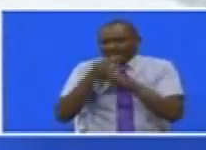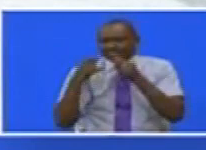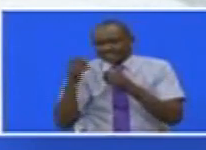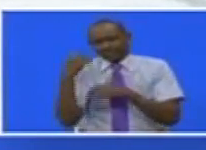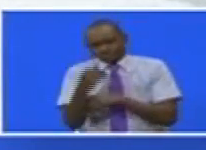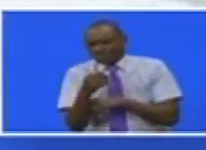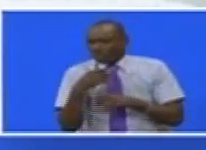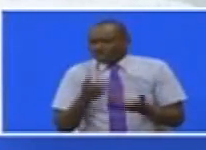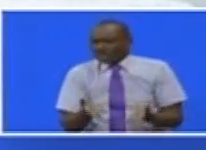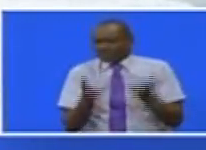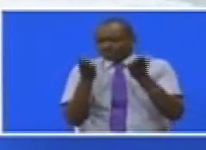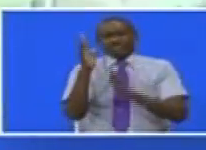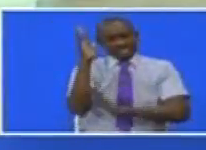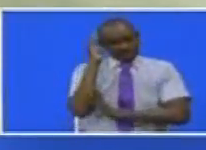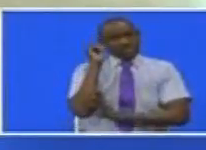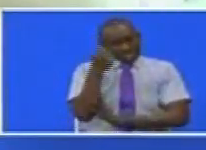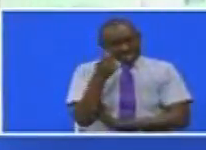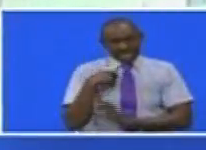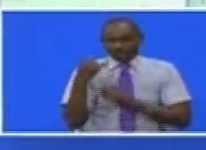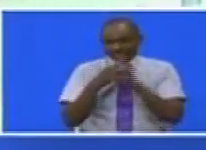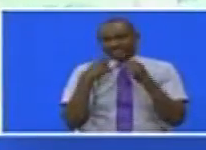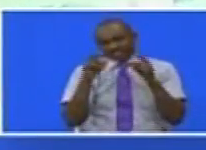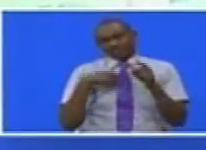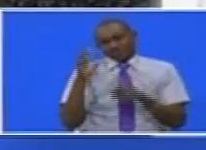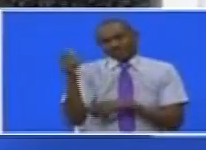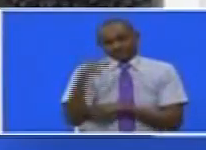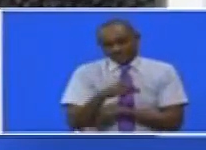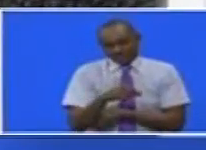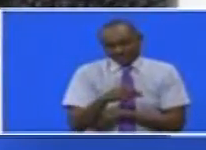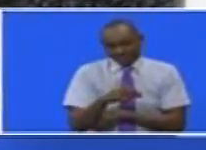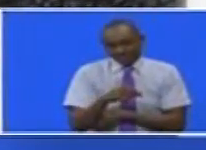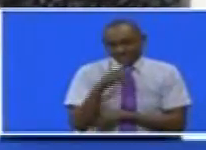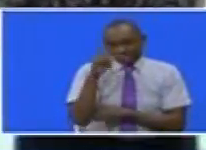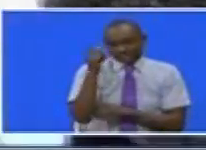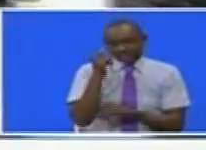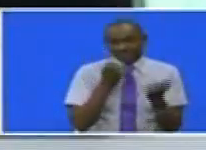testament of the improving security in the country. Ashley Mazuri, KTN Business.